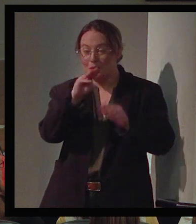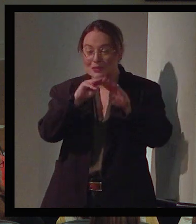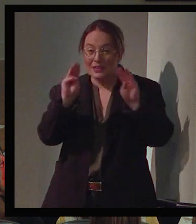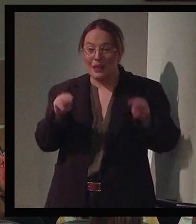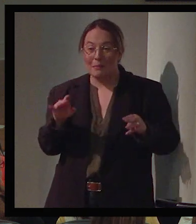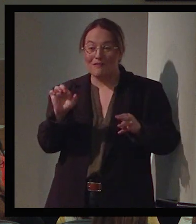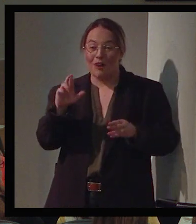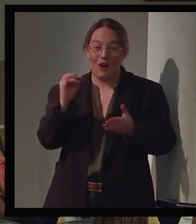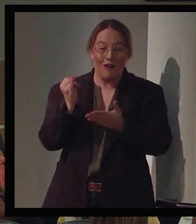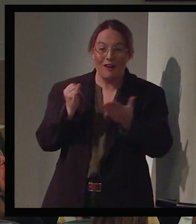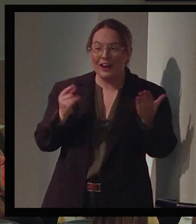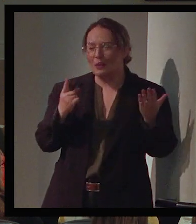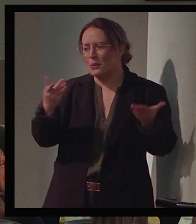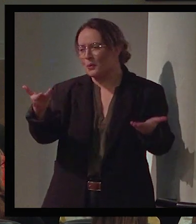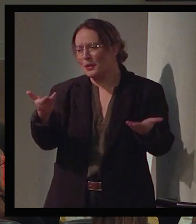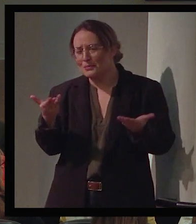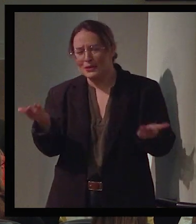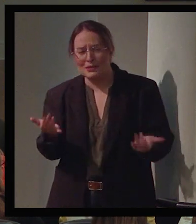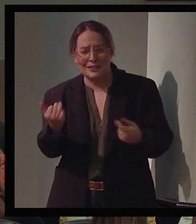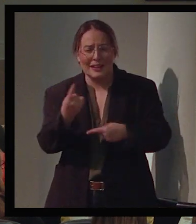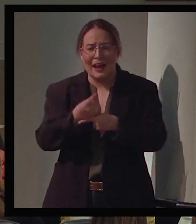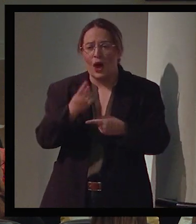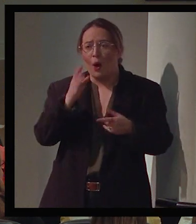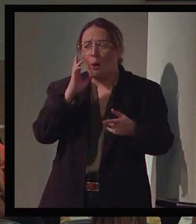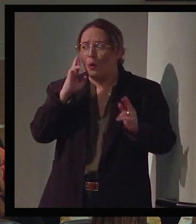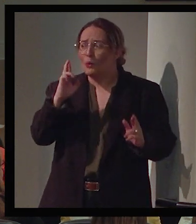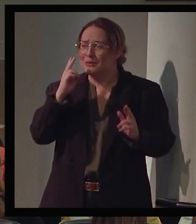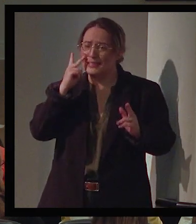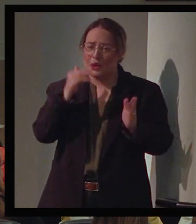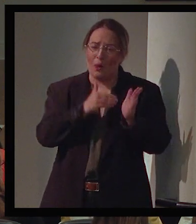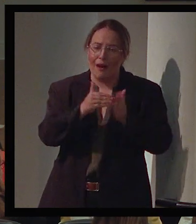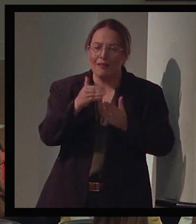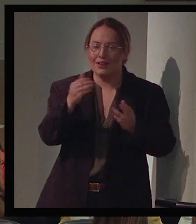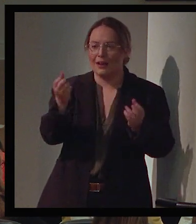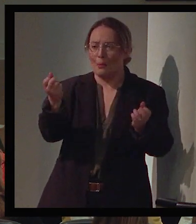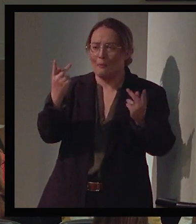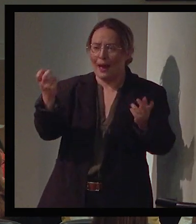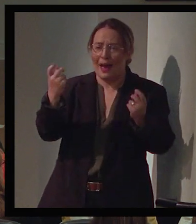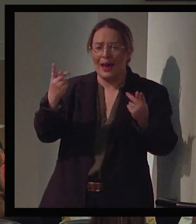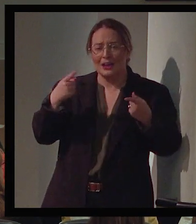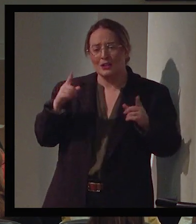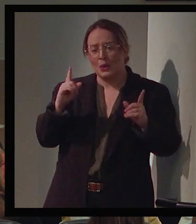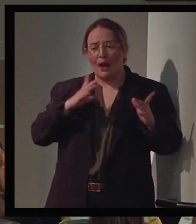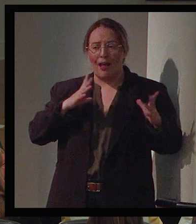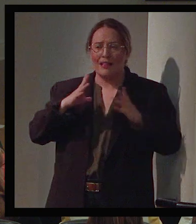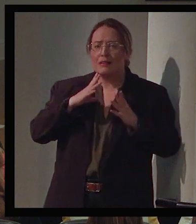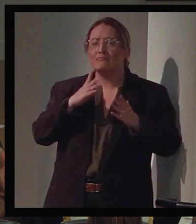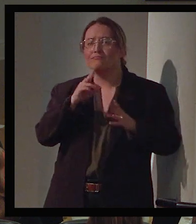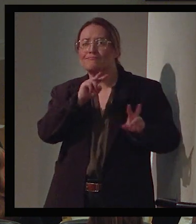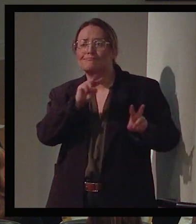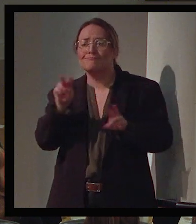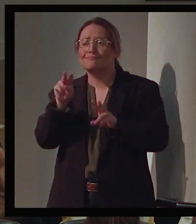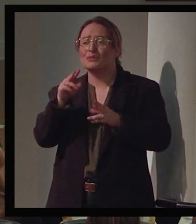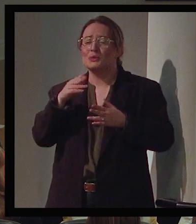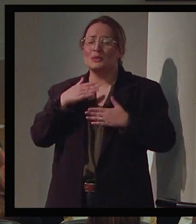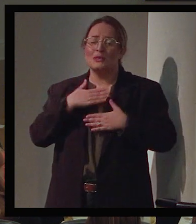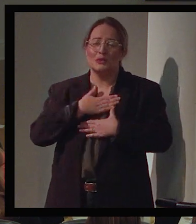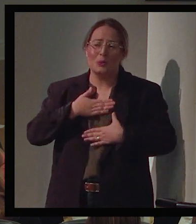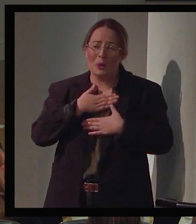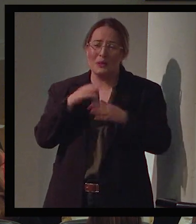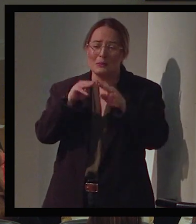here today, and I hope to see you often and come back all through your holidays to enjoy the museum